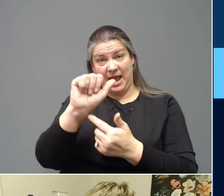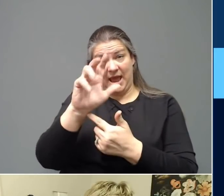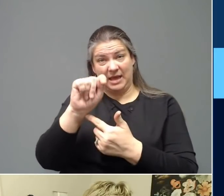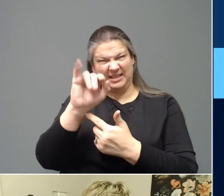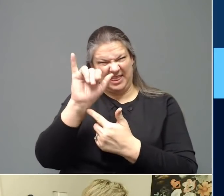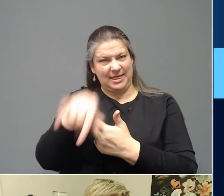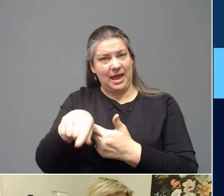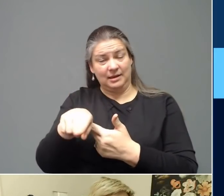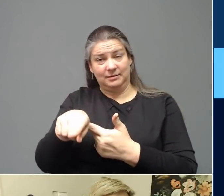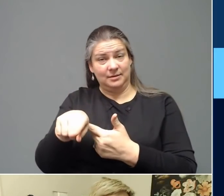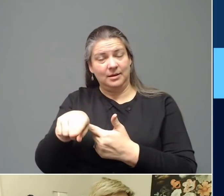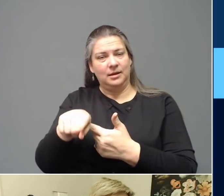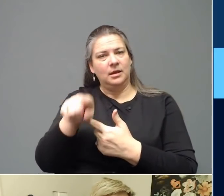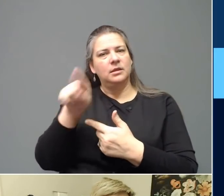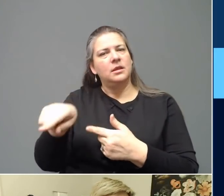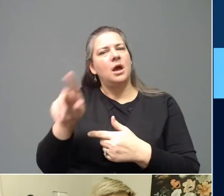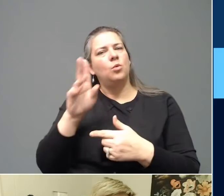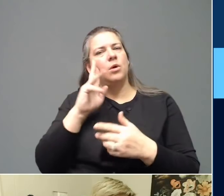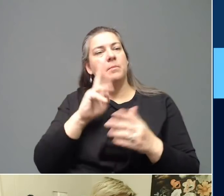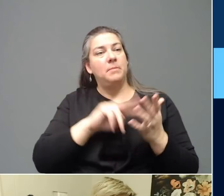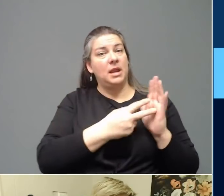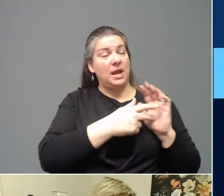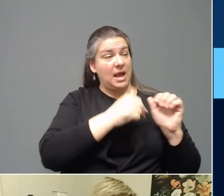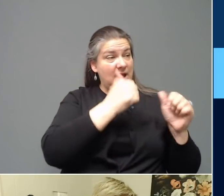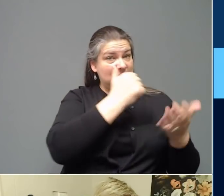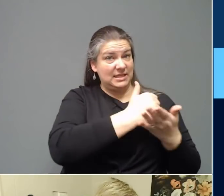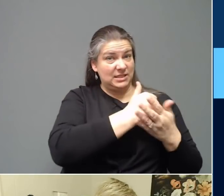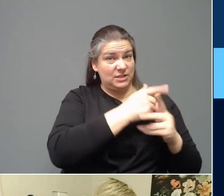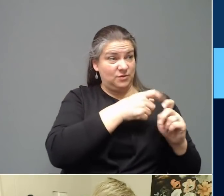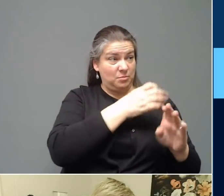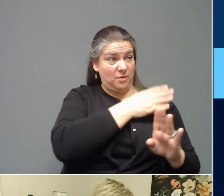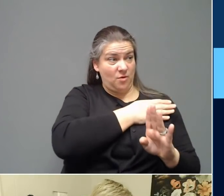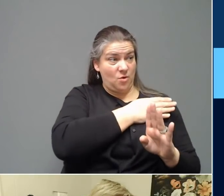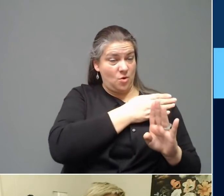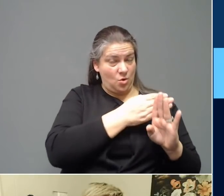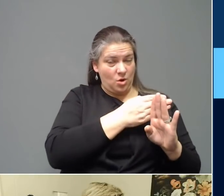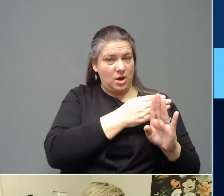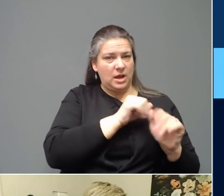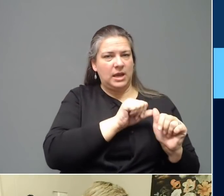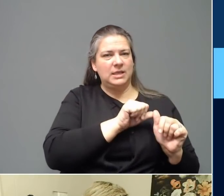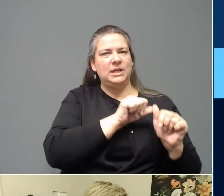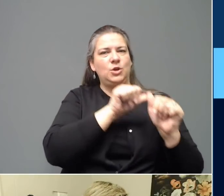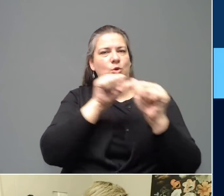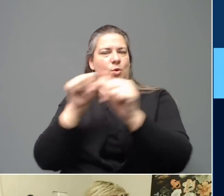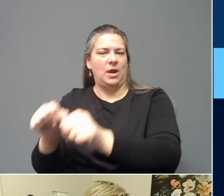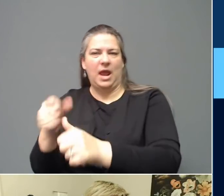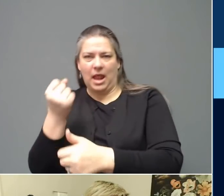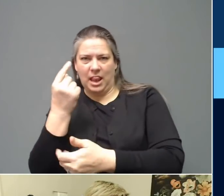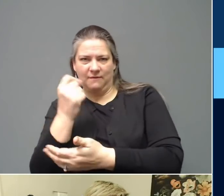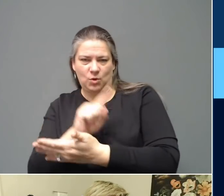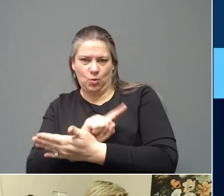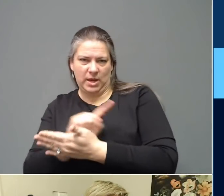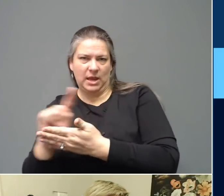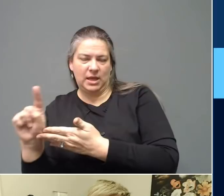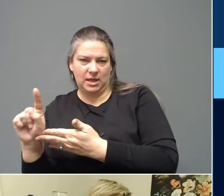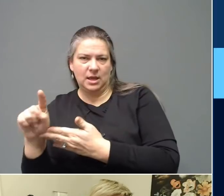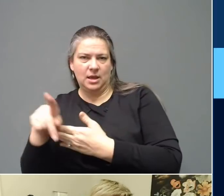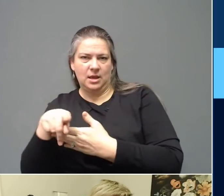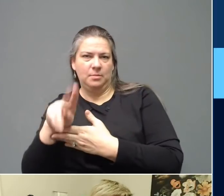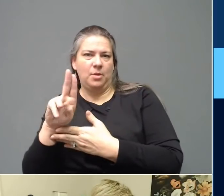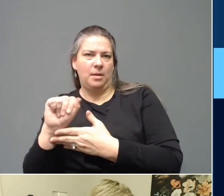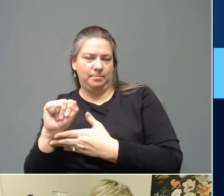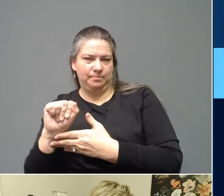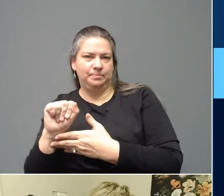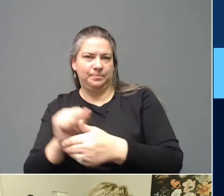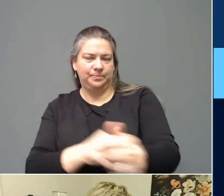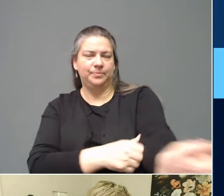of that assistance. So we do have an 11-week extension of the Pandemic Unemployment Assistance Program